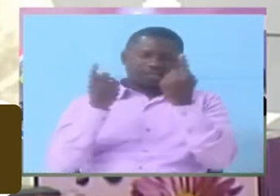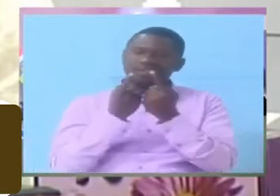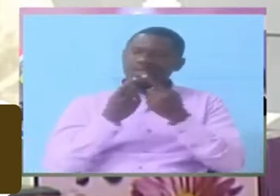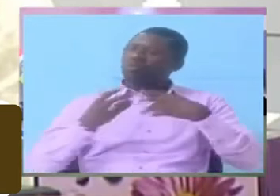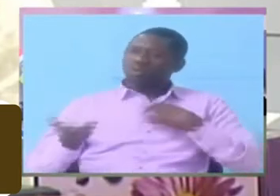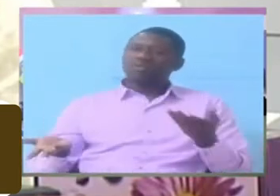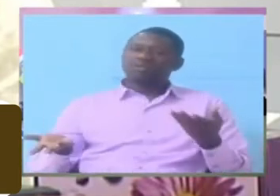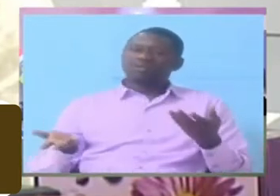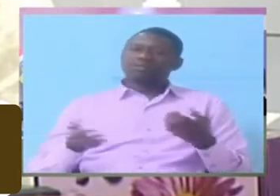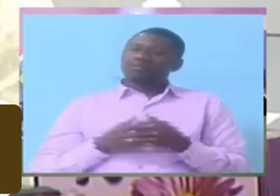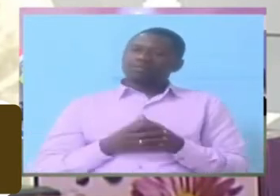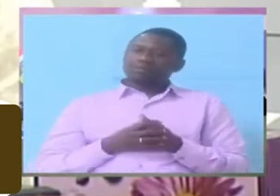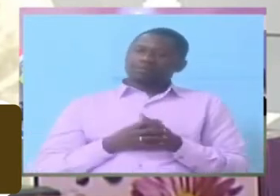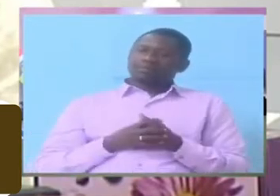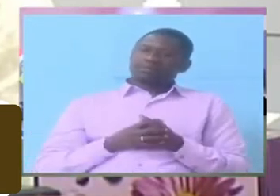will be